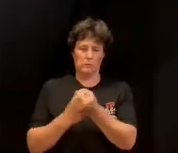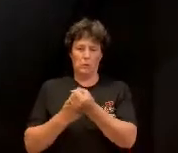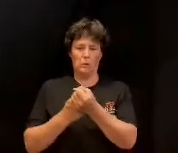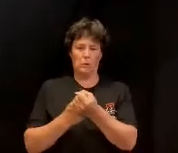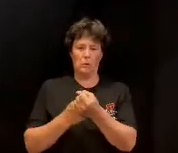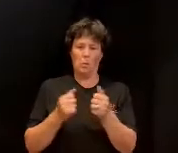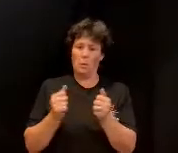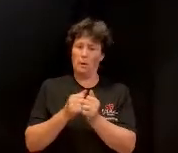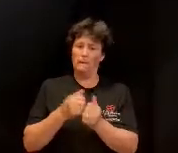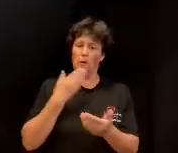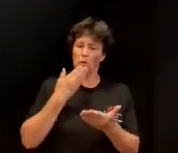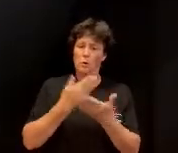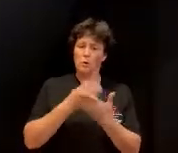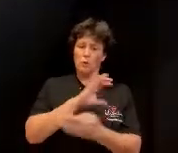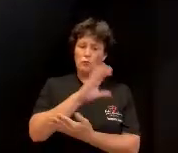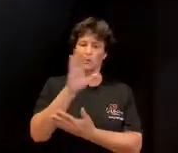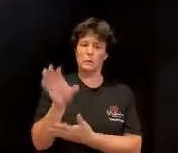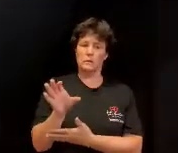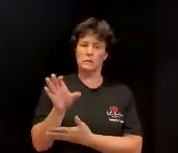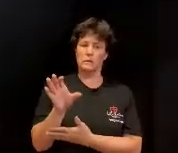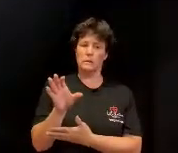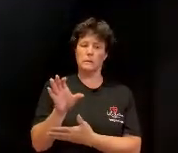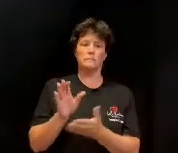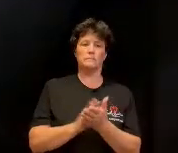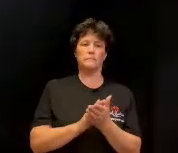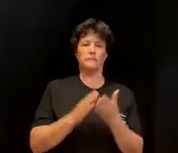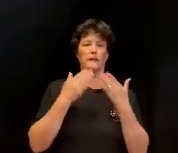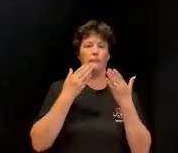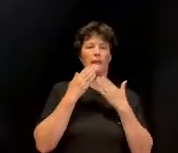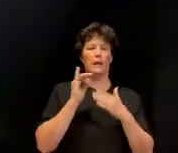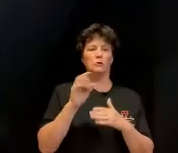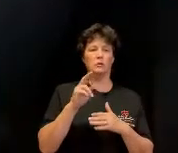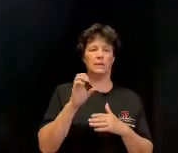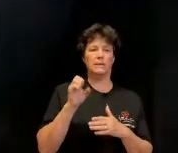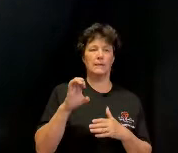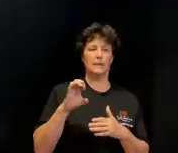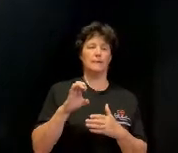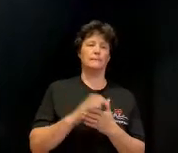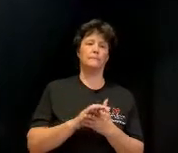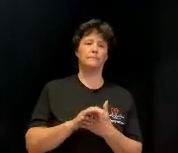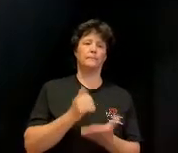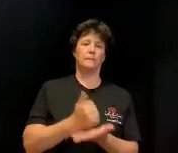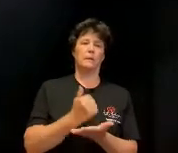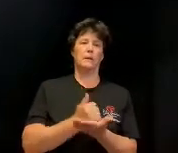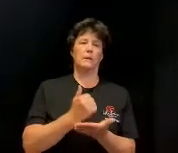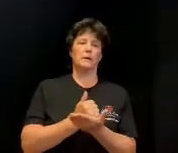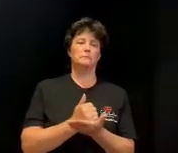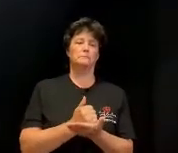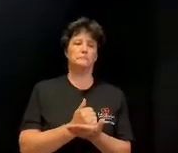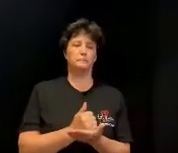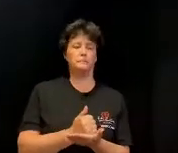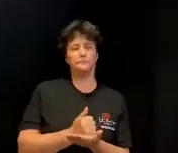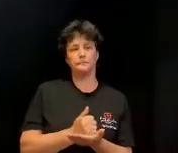going to switch up here. Thank you, Jesse. Amen. Praise the Lord.